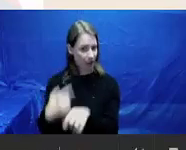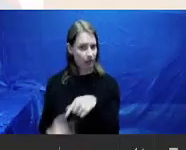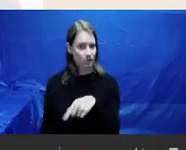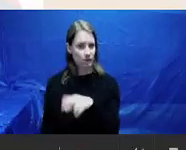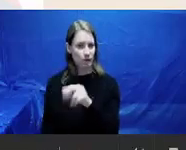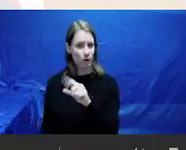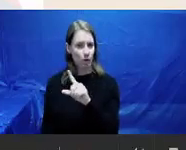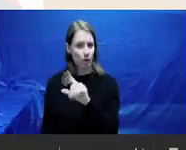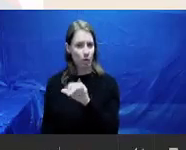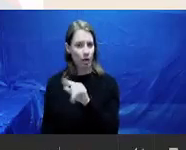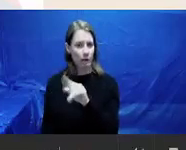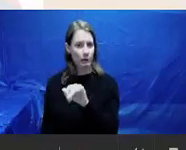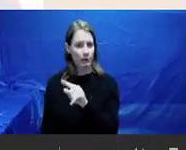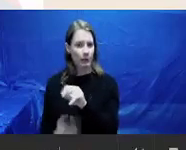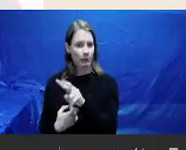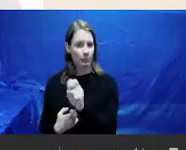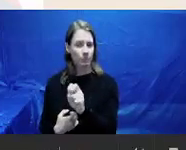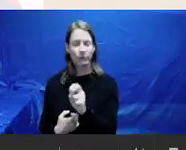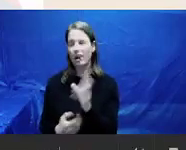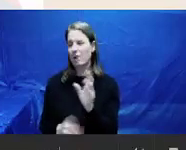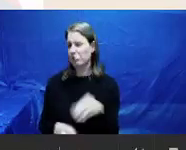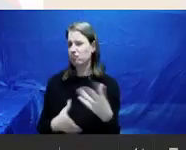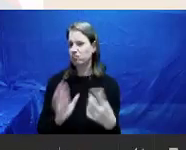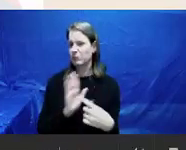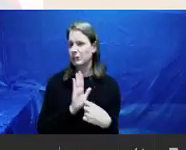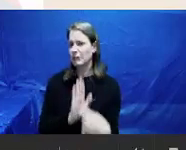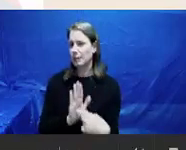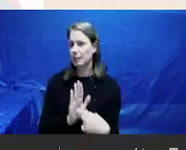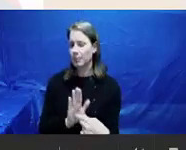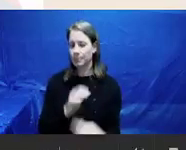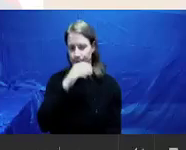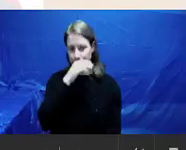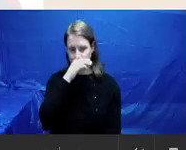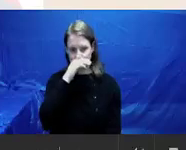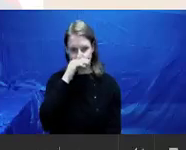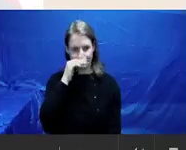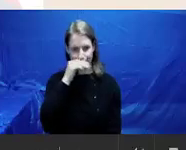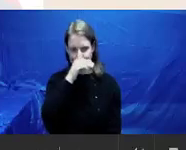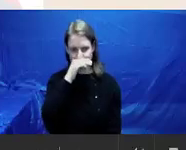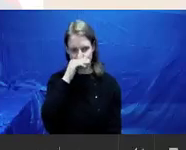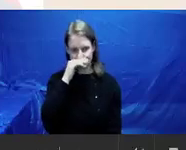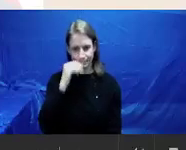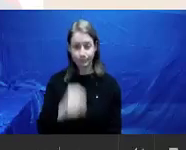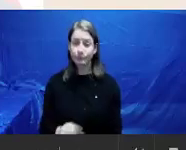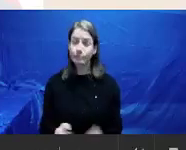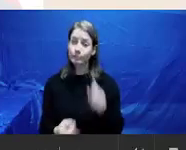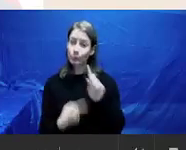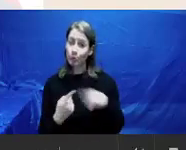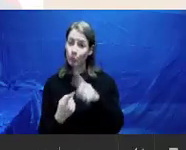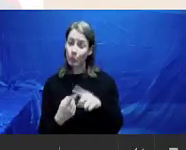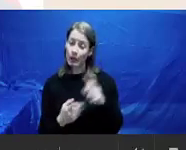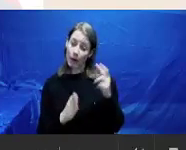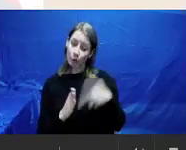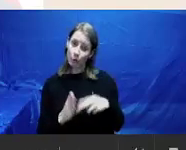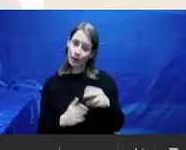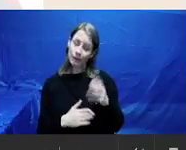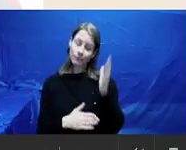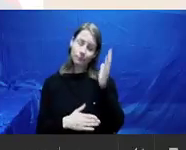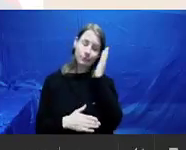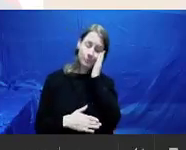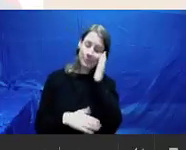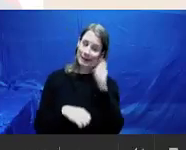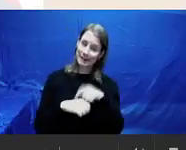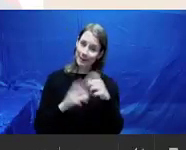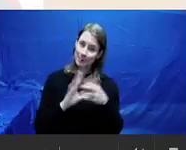maybe exemplify this is just to offer you an example from one of the favorite parts of my day, which is when I get to read bedtime stories to my own children. So